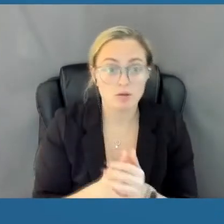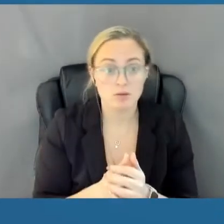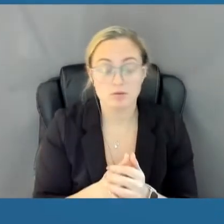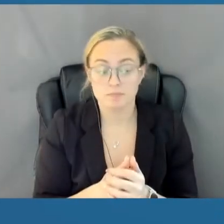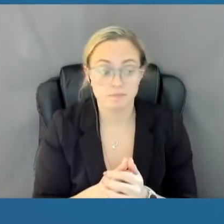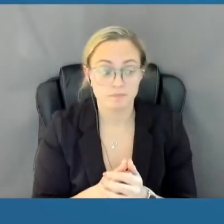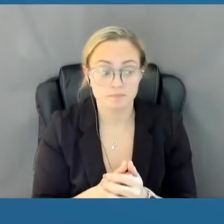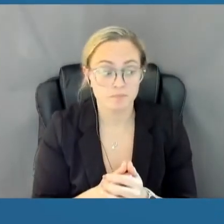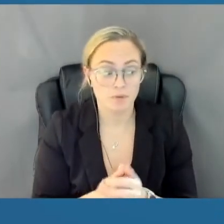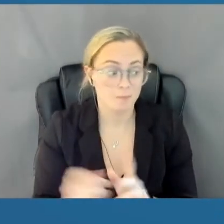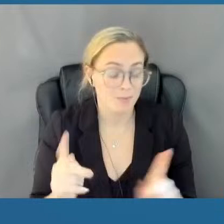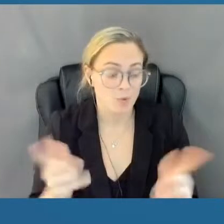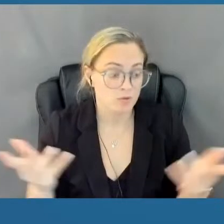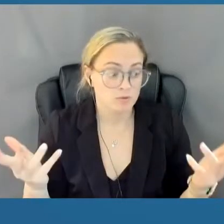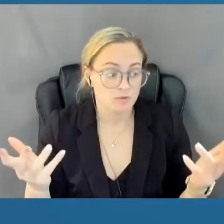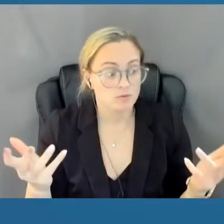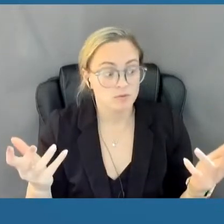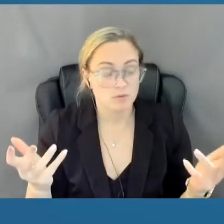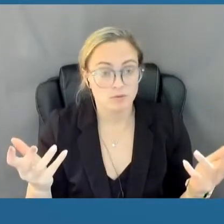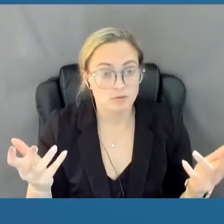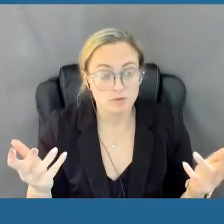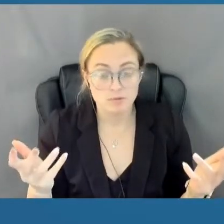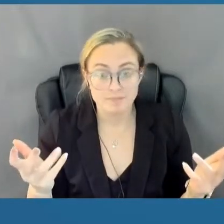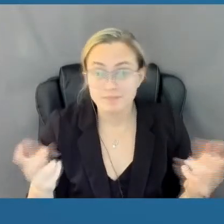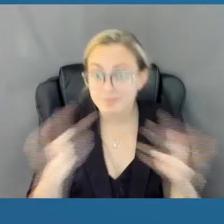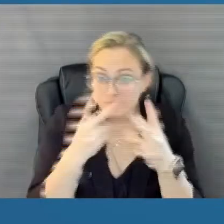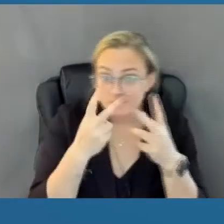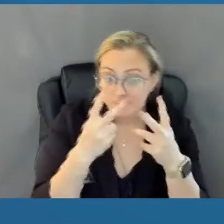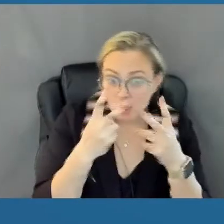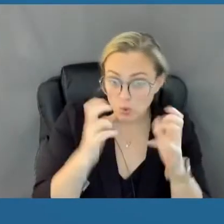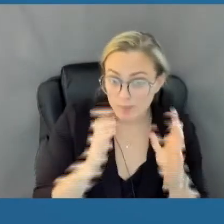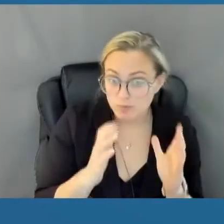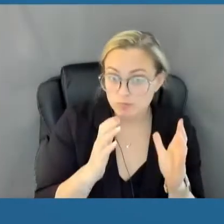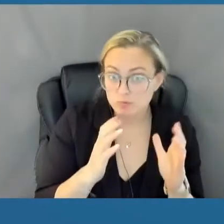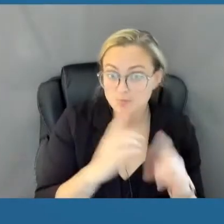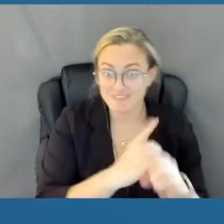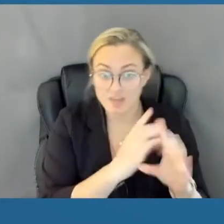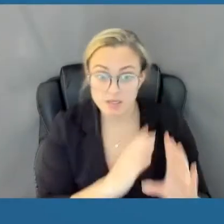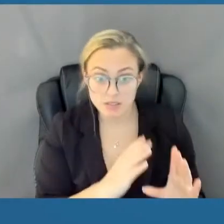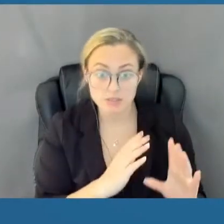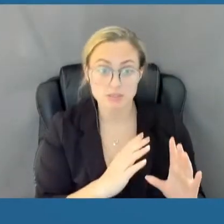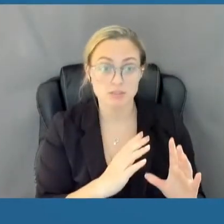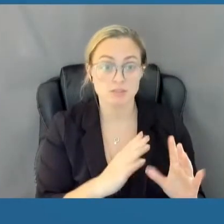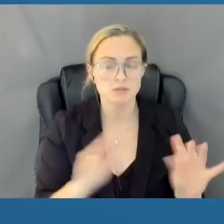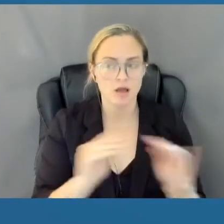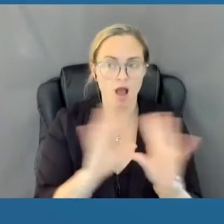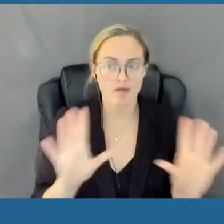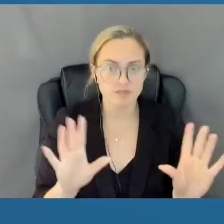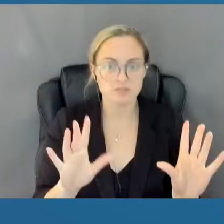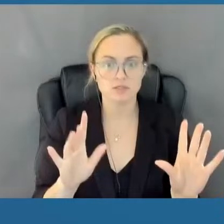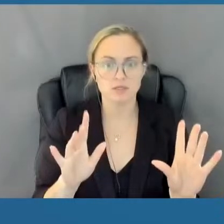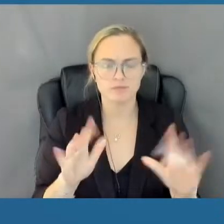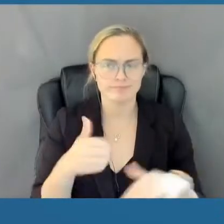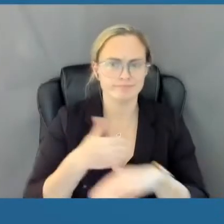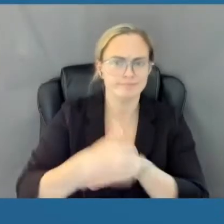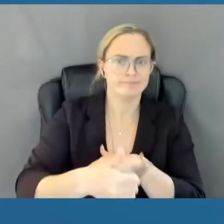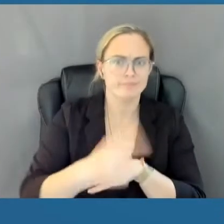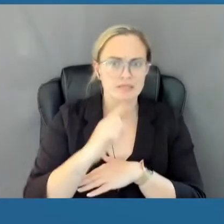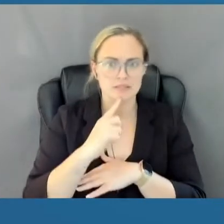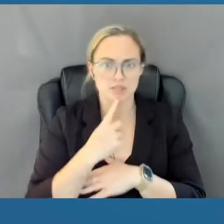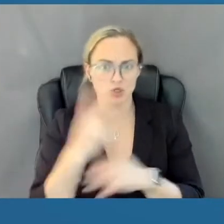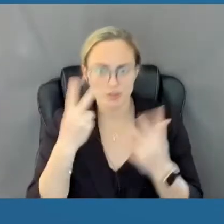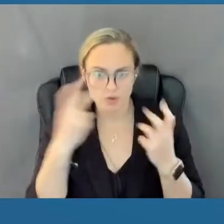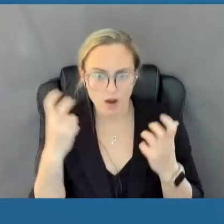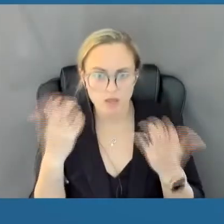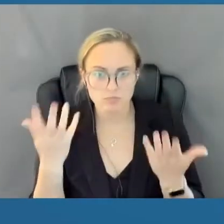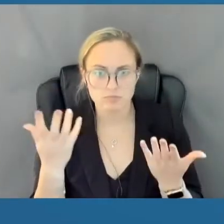who were, committed crimes, defendants, but obviously there's been an accusation they committed a serious crime, and